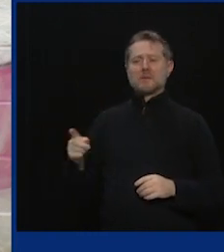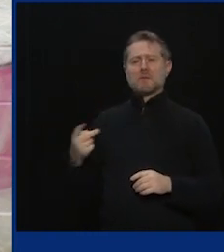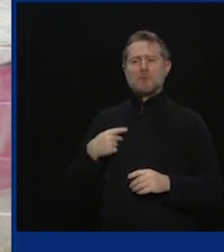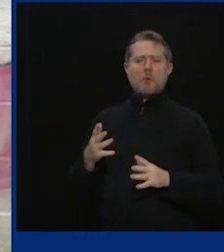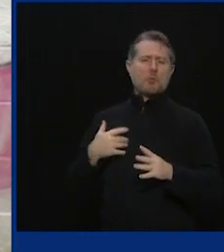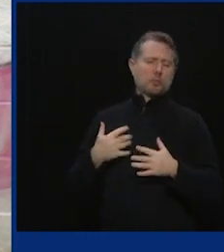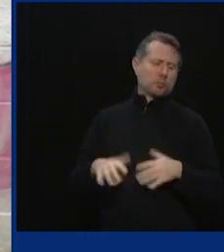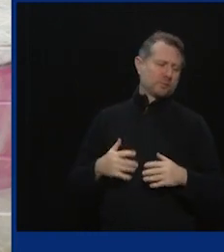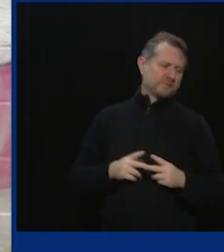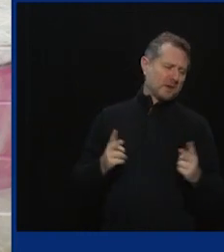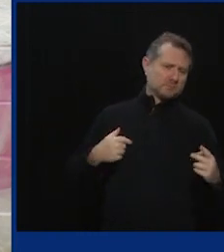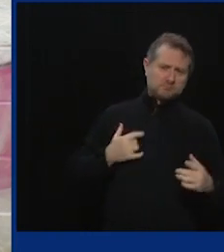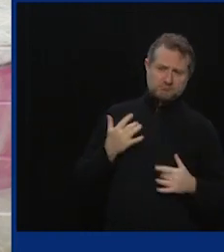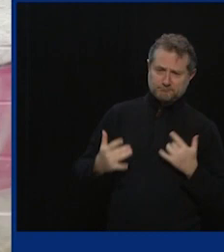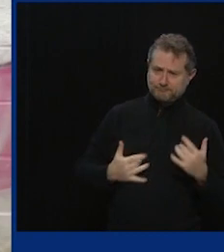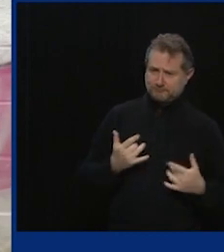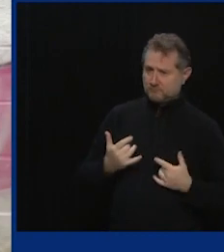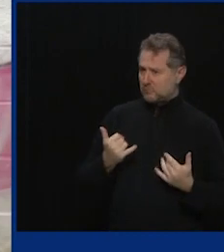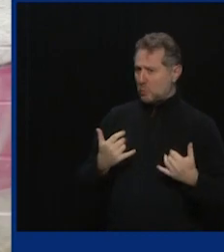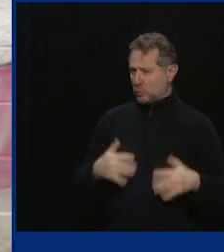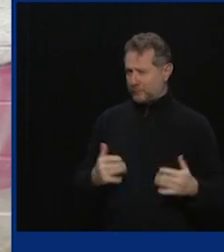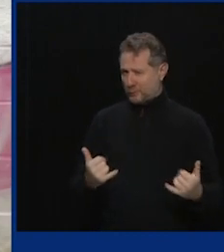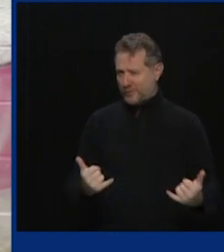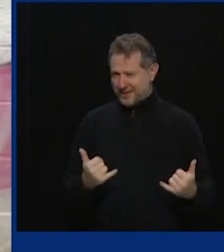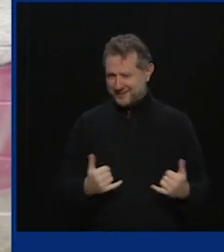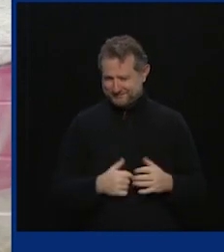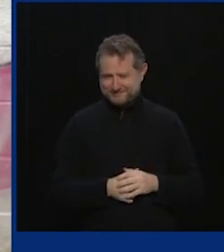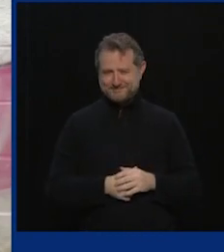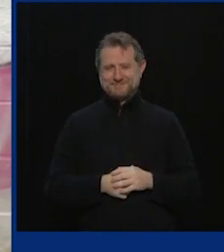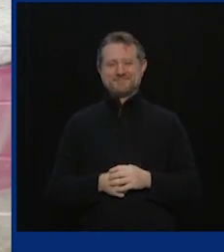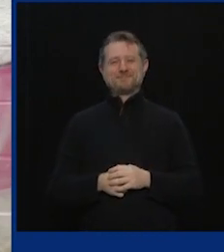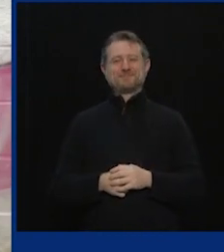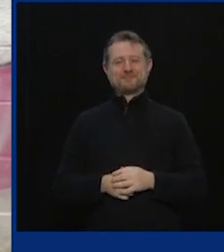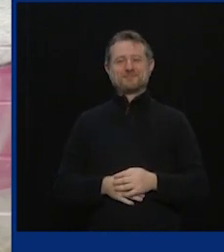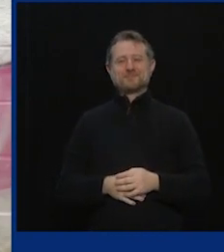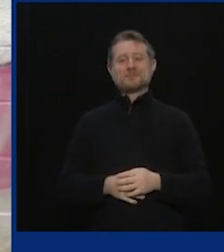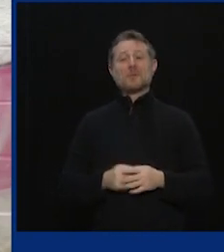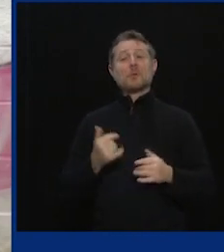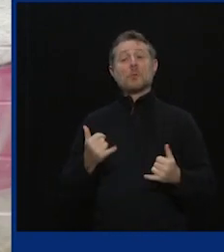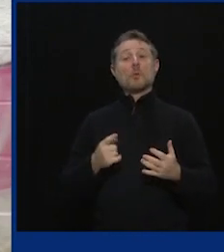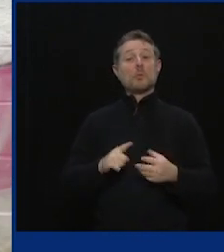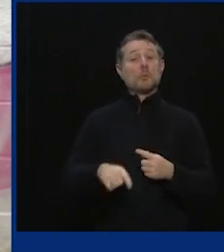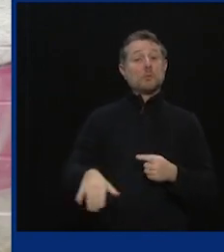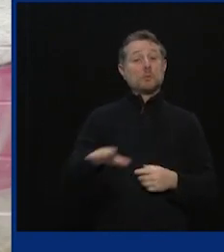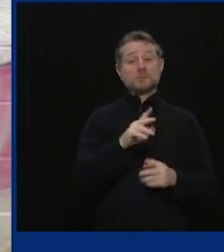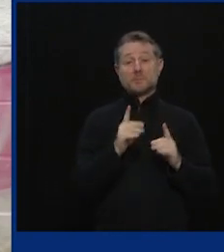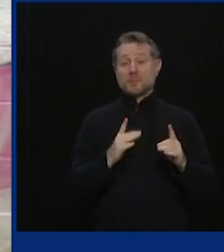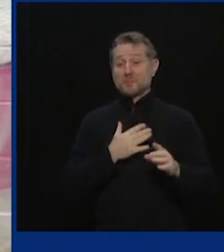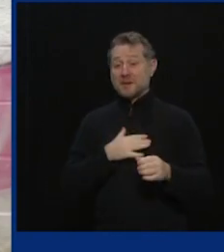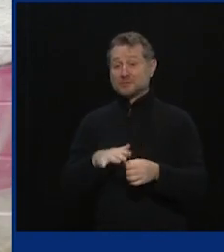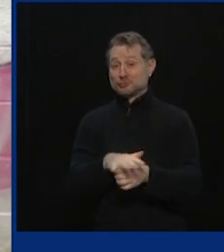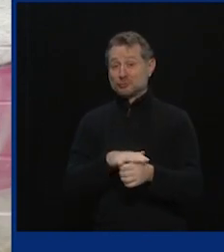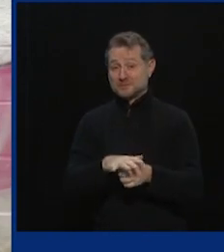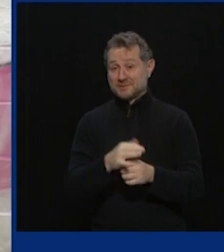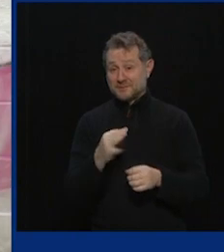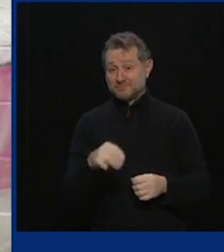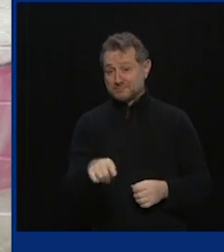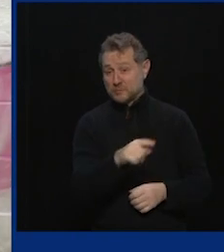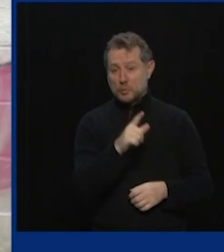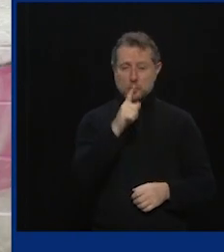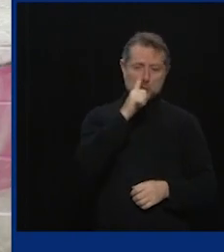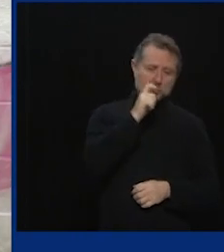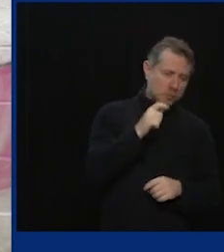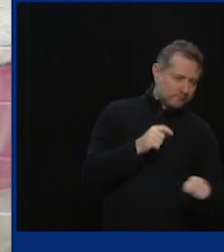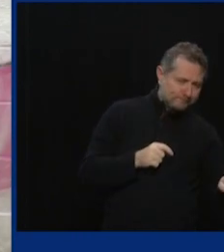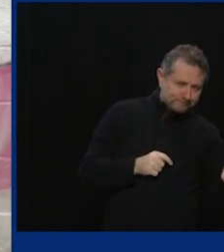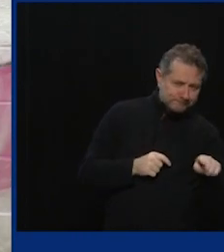today for what will be happening. So, my constituents, the constituents who are served by Assemblymember Latrice